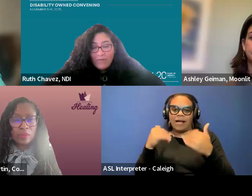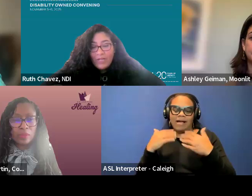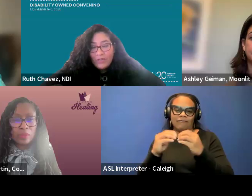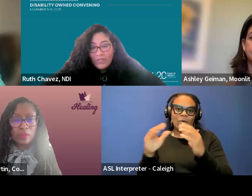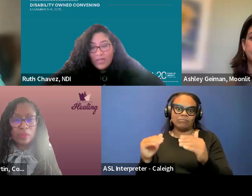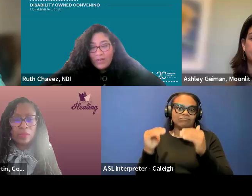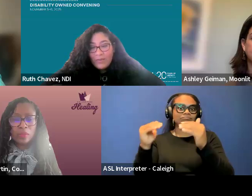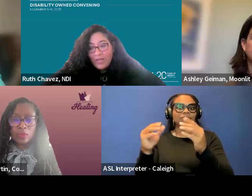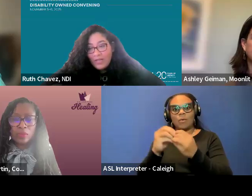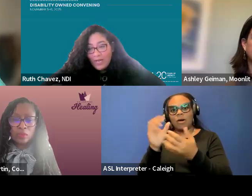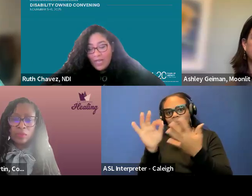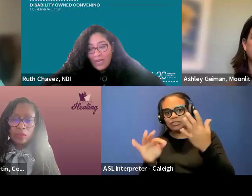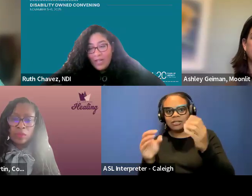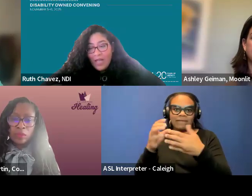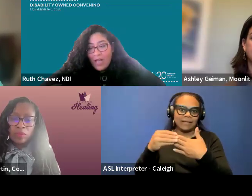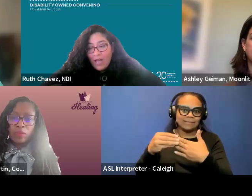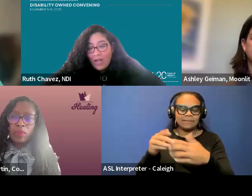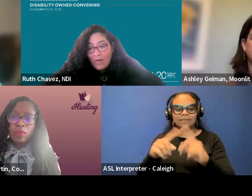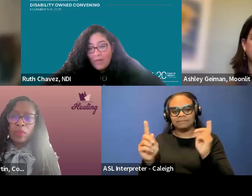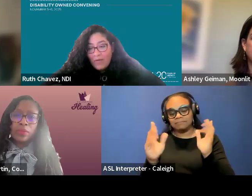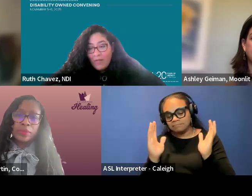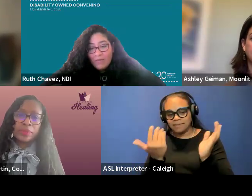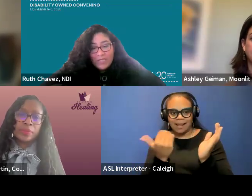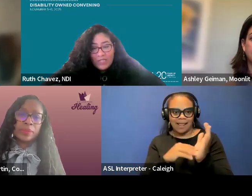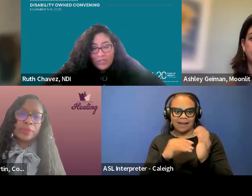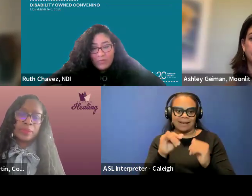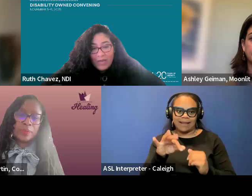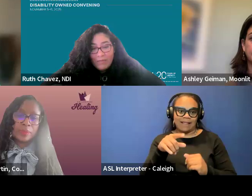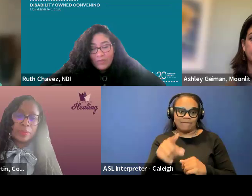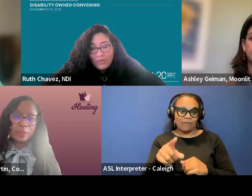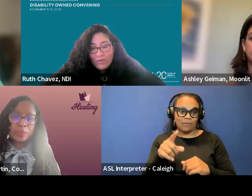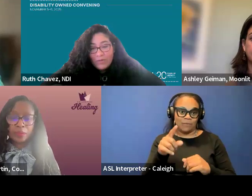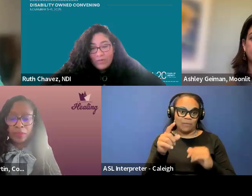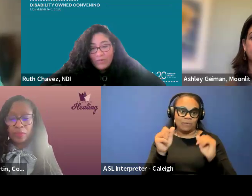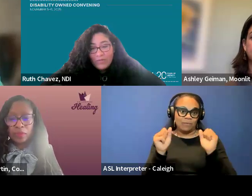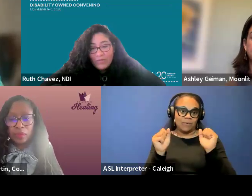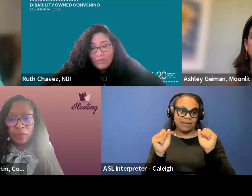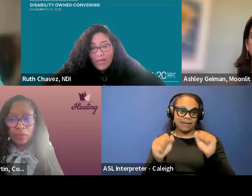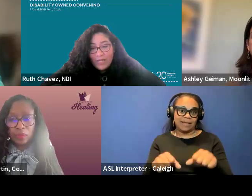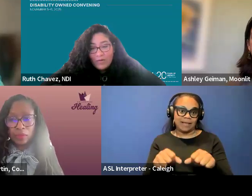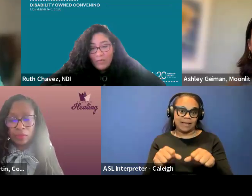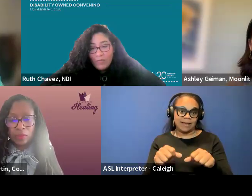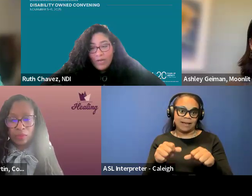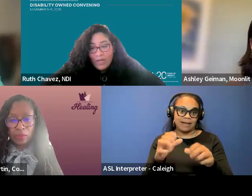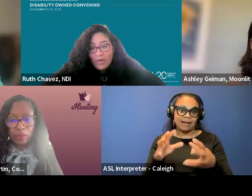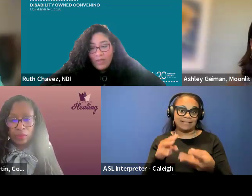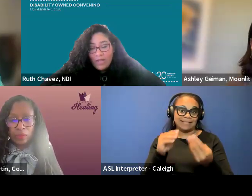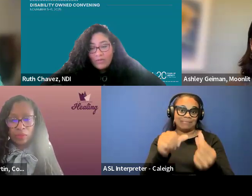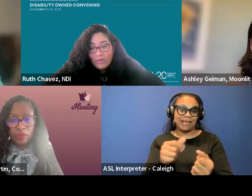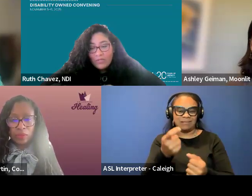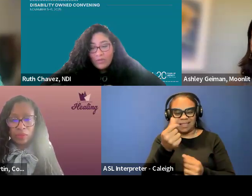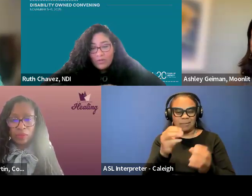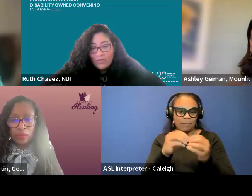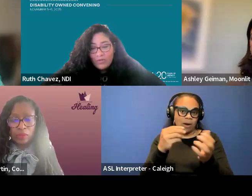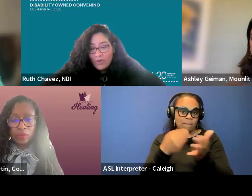flexibility and features. But then again, if you're in the position to be able to spend a little more money on